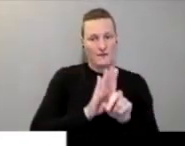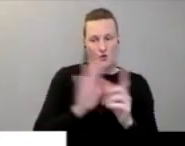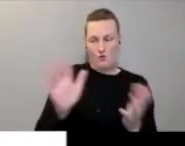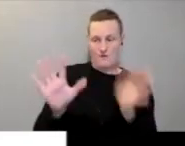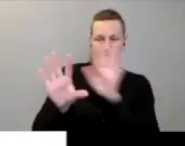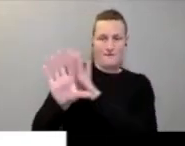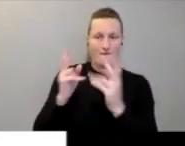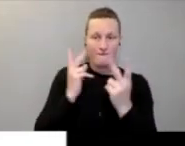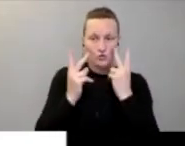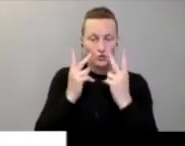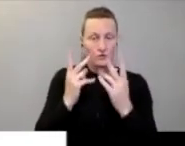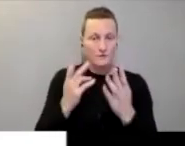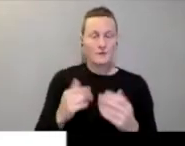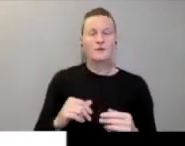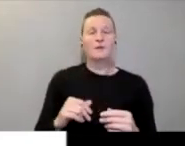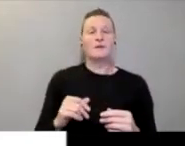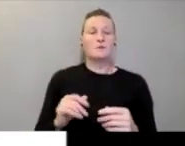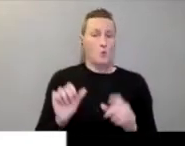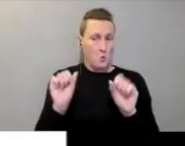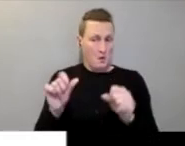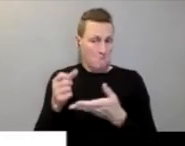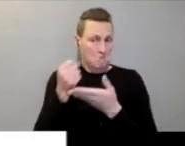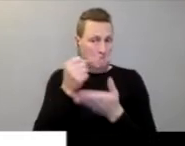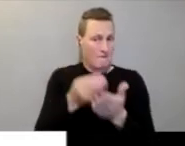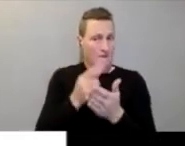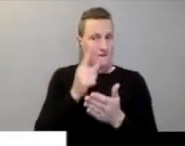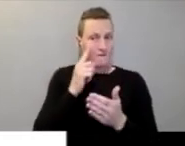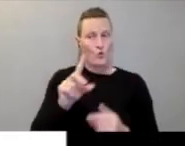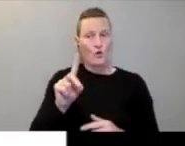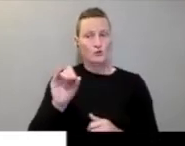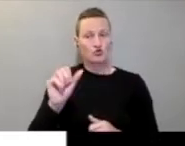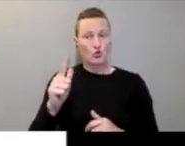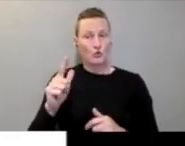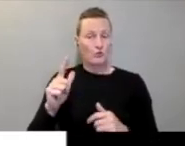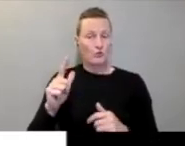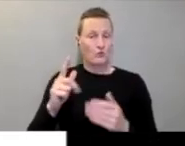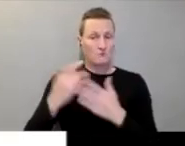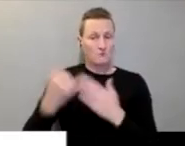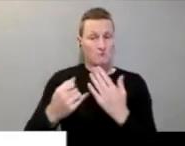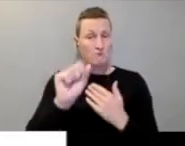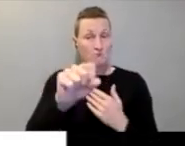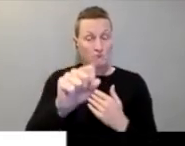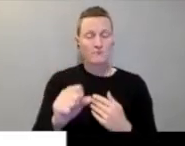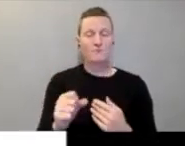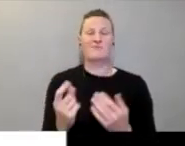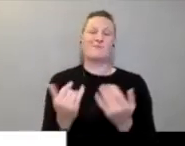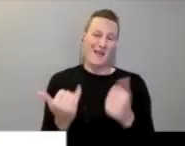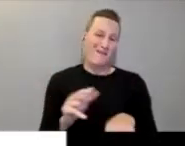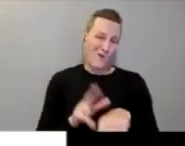really do want to make sure, and this also goes to the eligibility of Toronto artists and